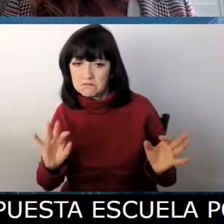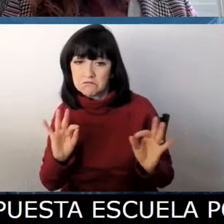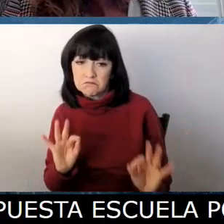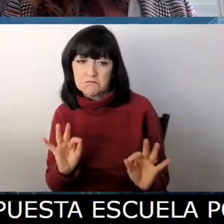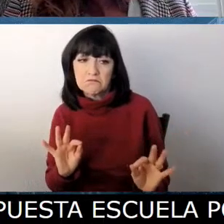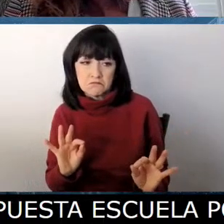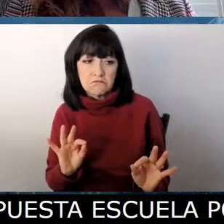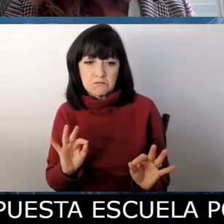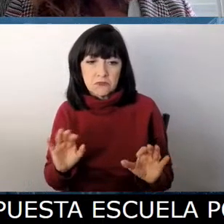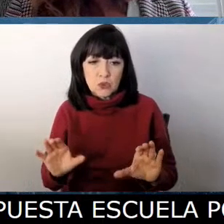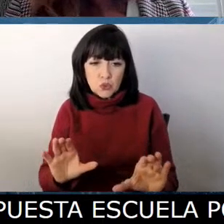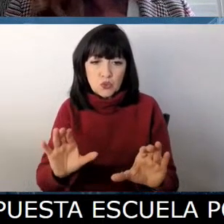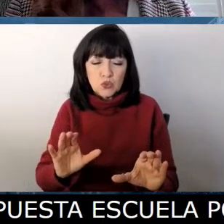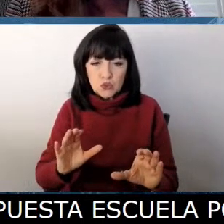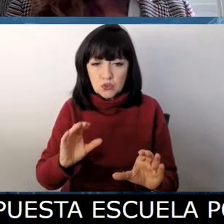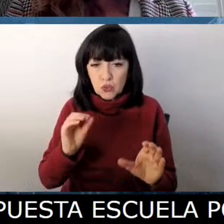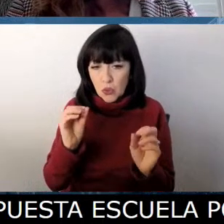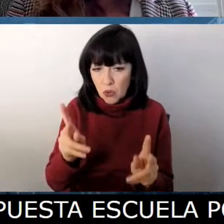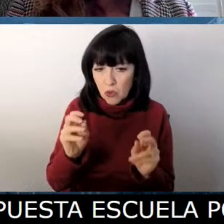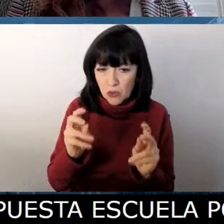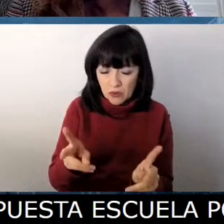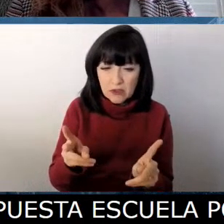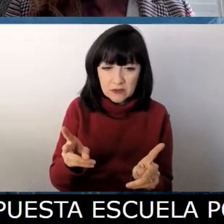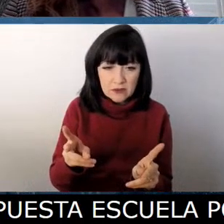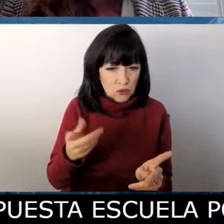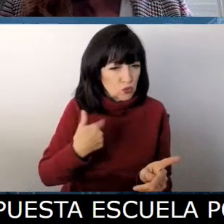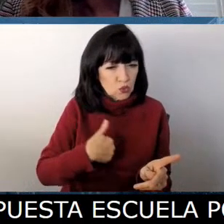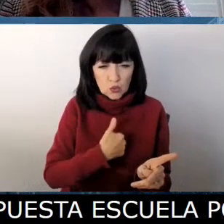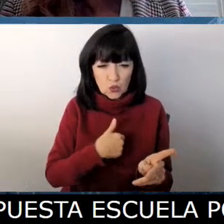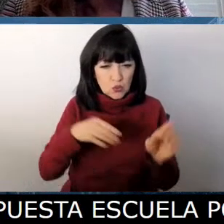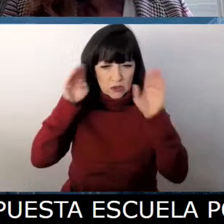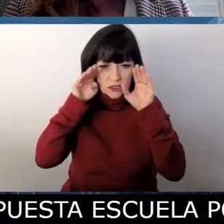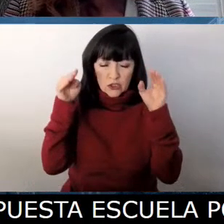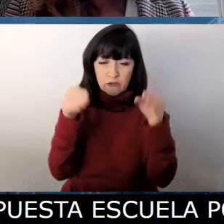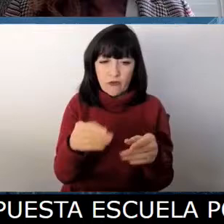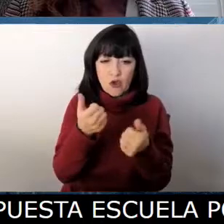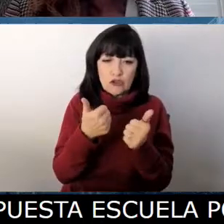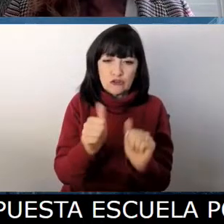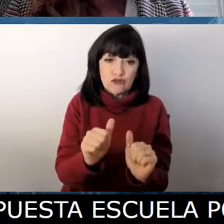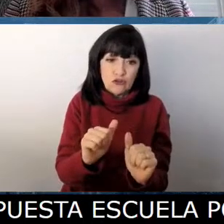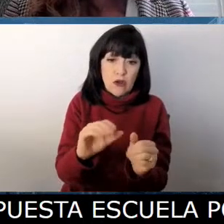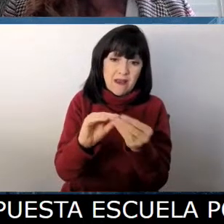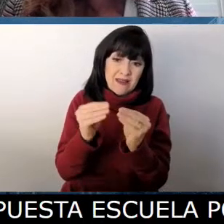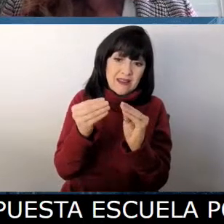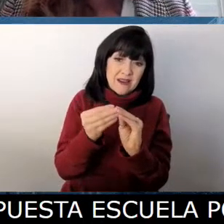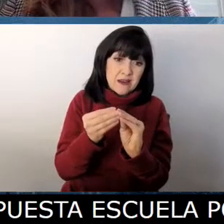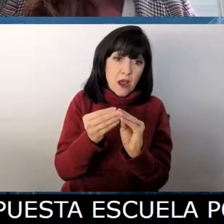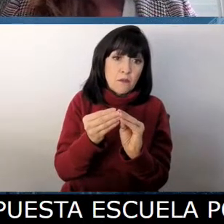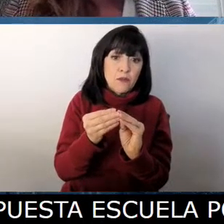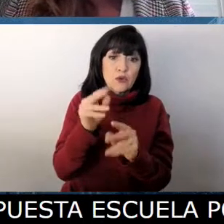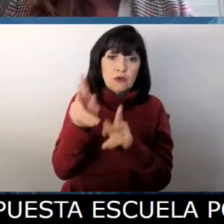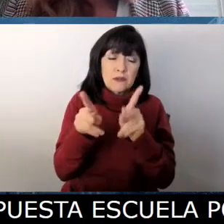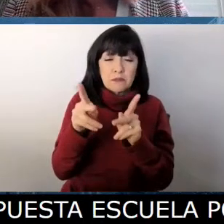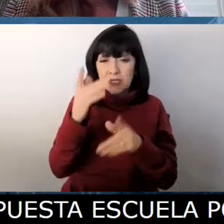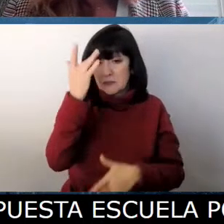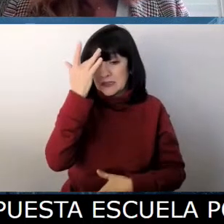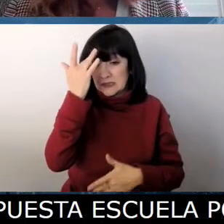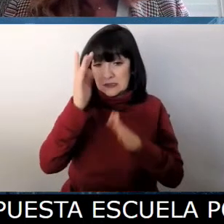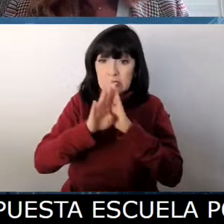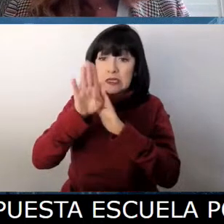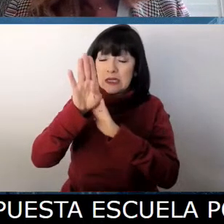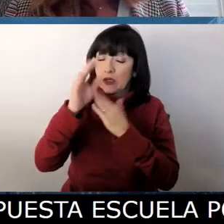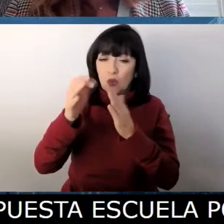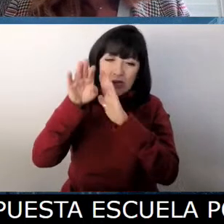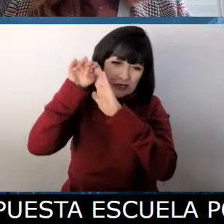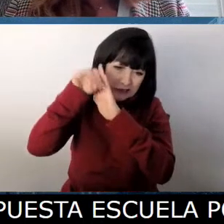the surge down so that the number of their staff, we have the same problem in state facilities,